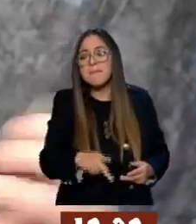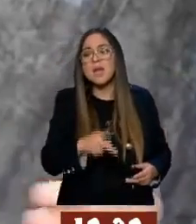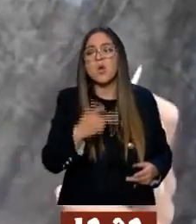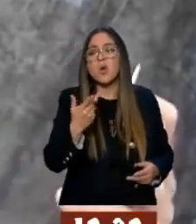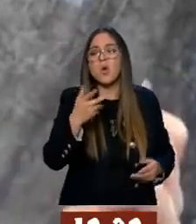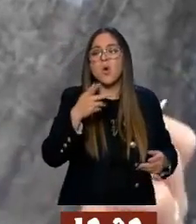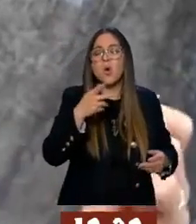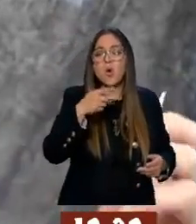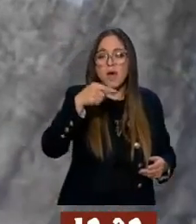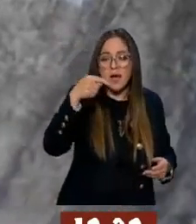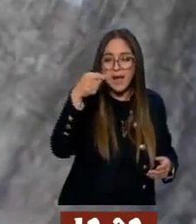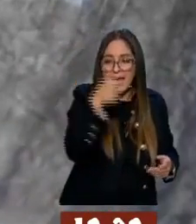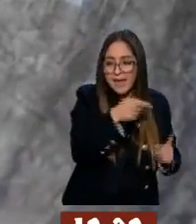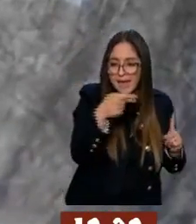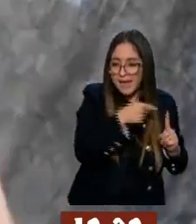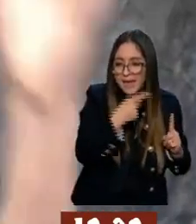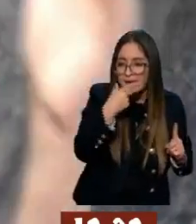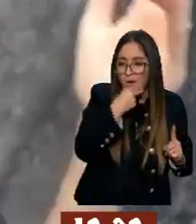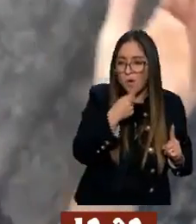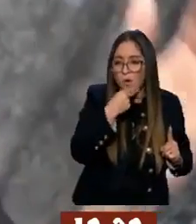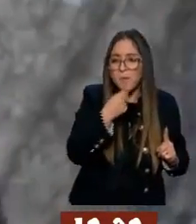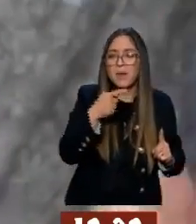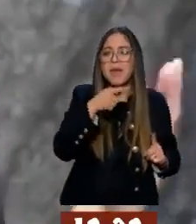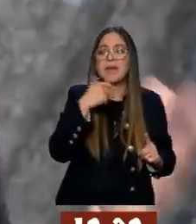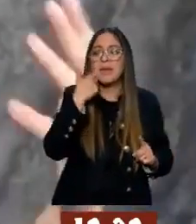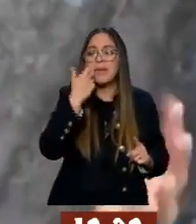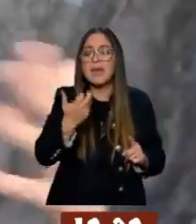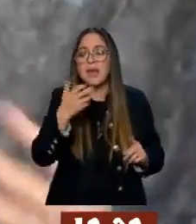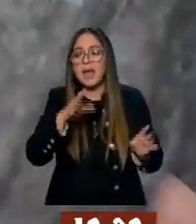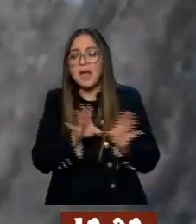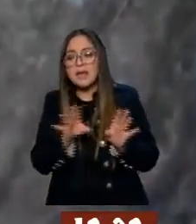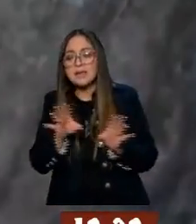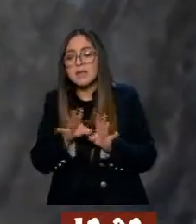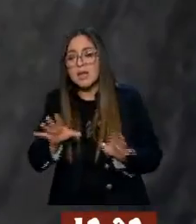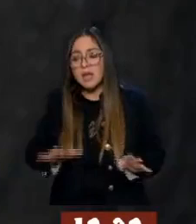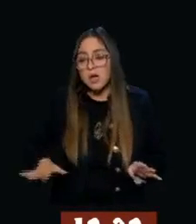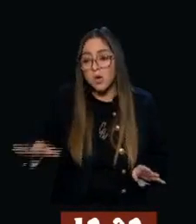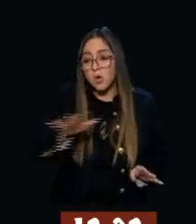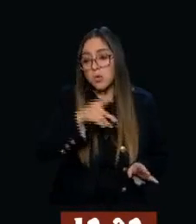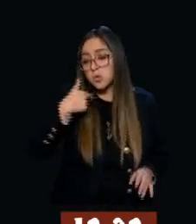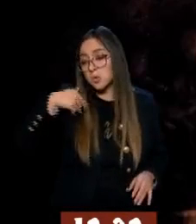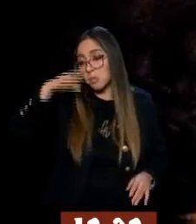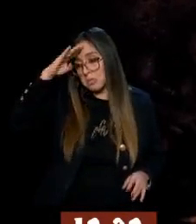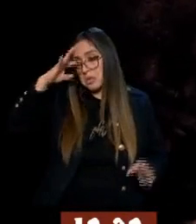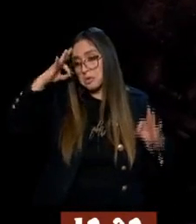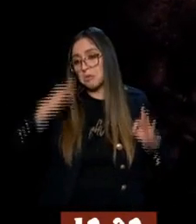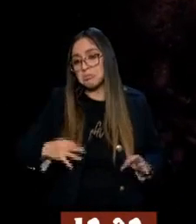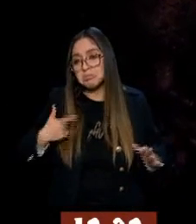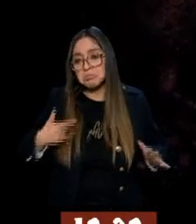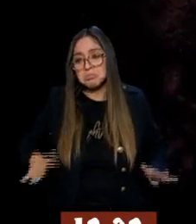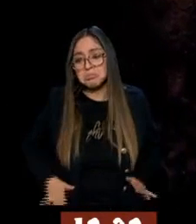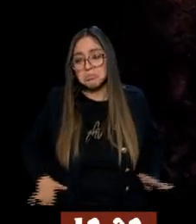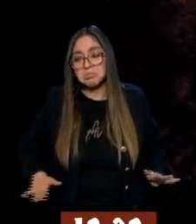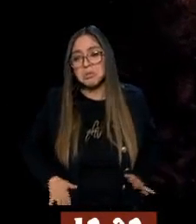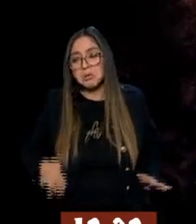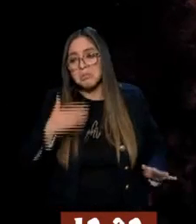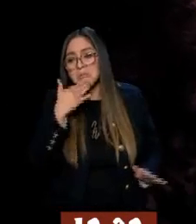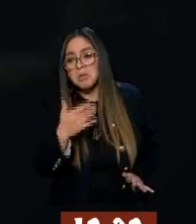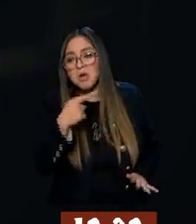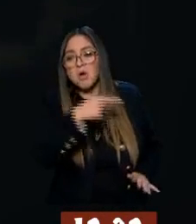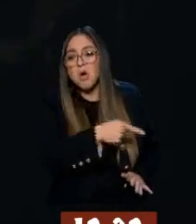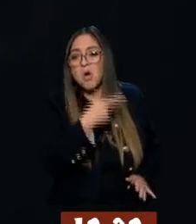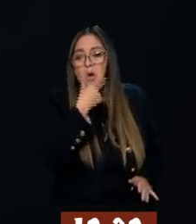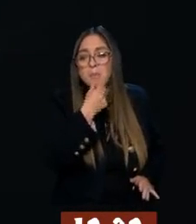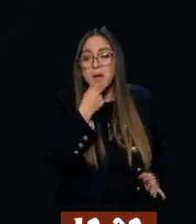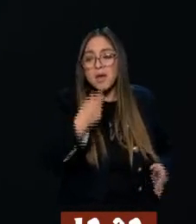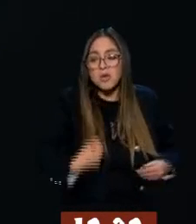then watching him, you know, in his mind, he's just doing what he has to do to survive. And it's a horrible thing. But I